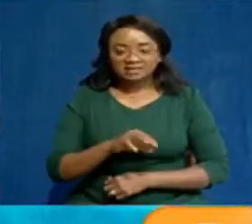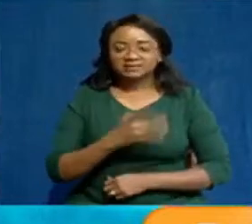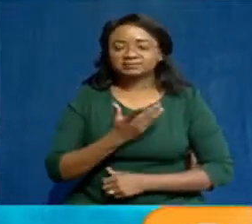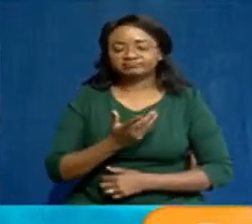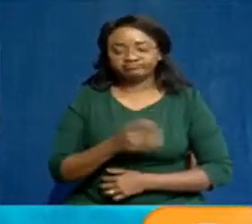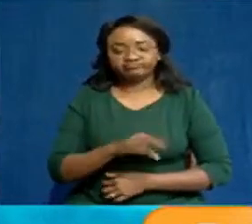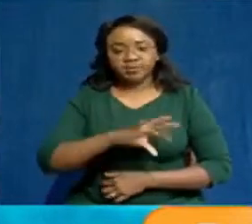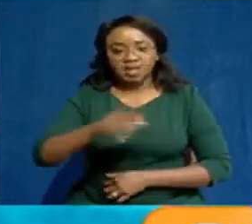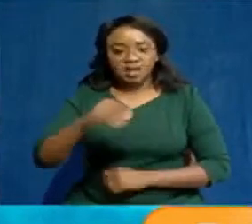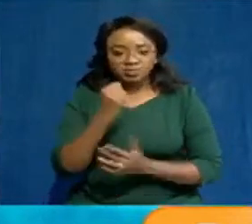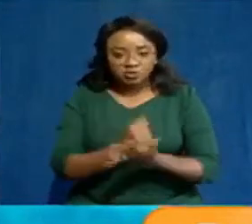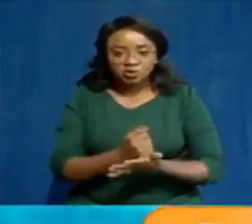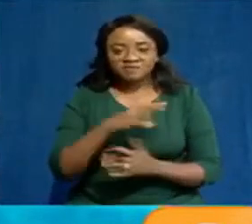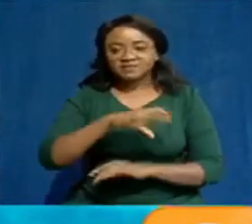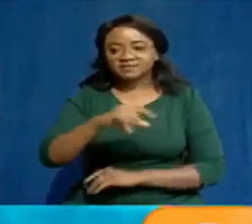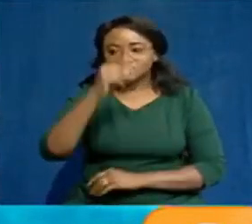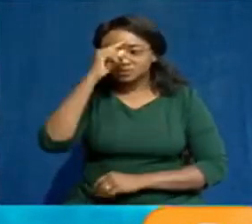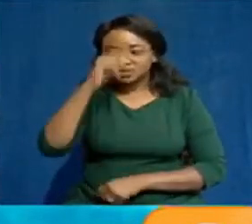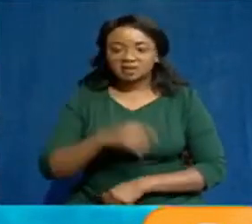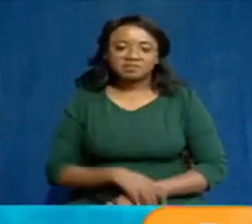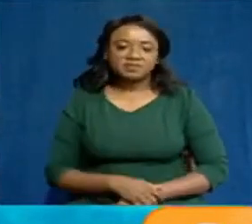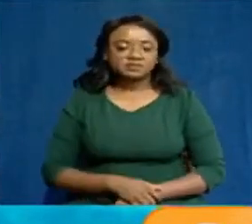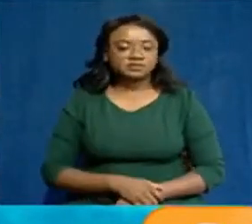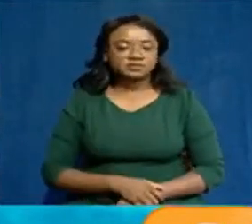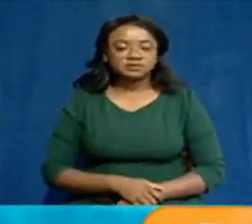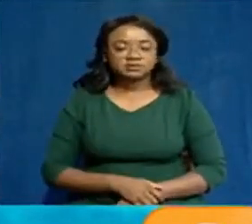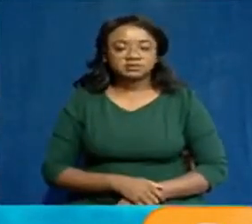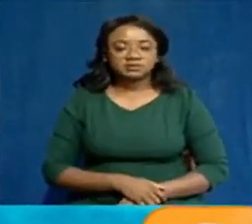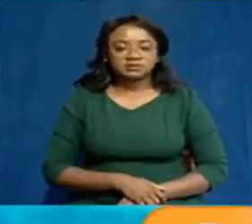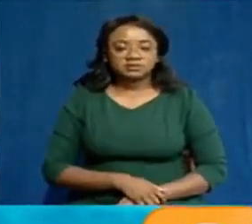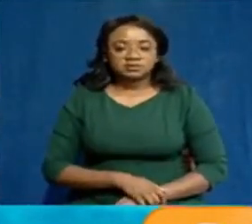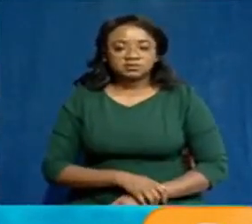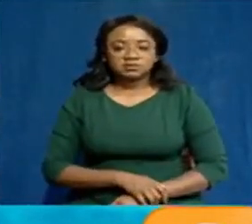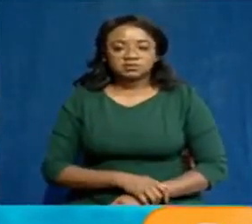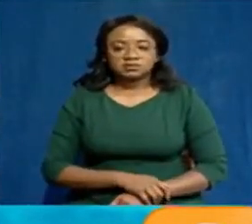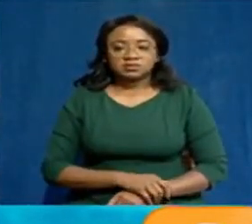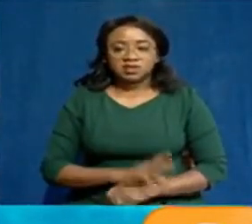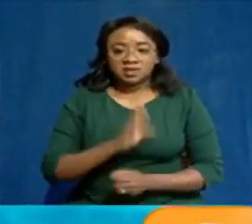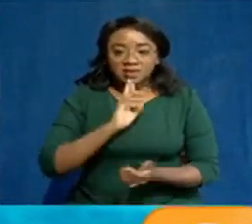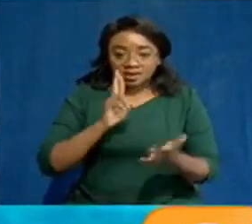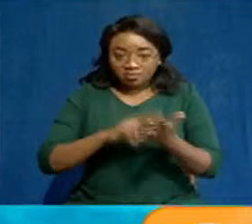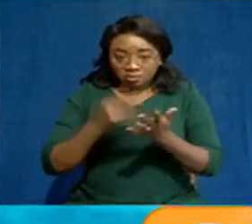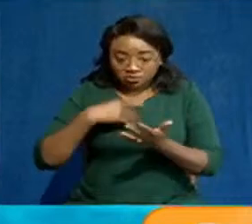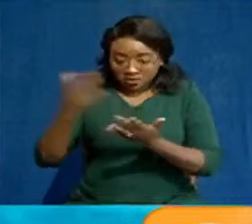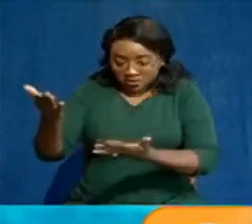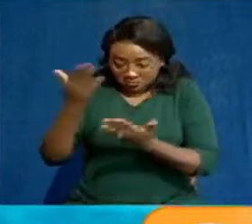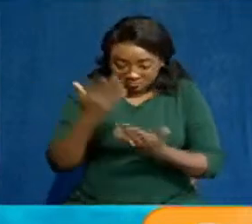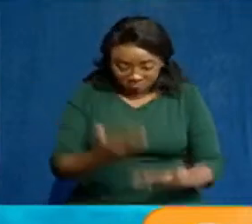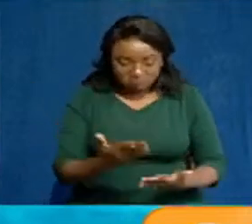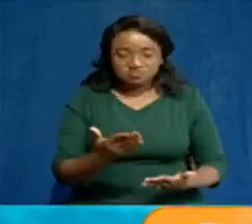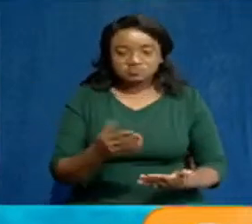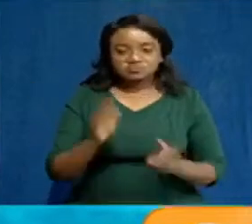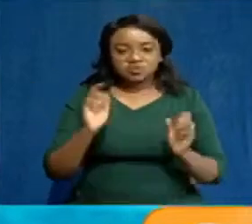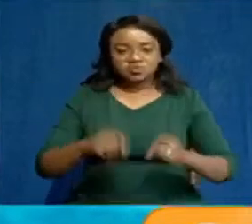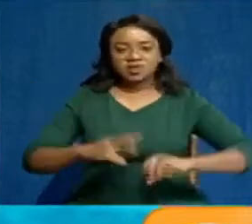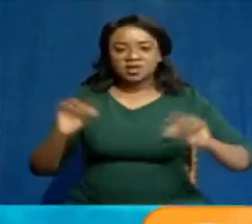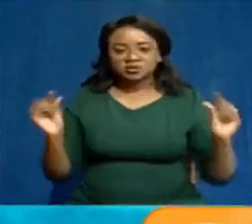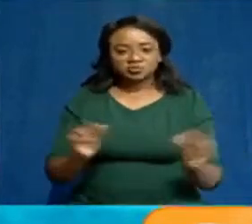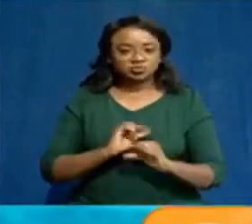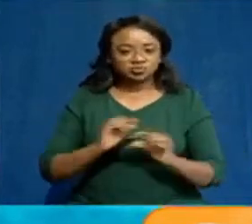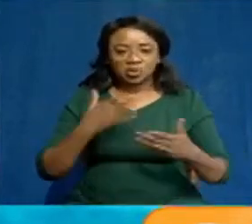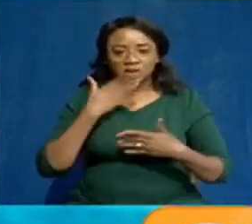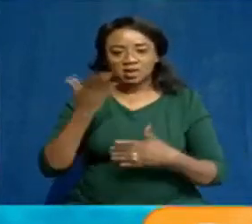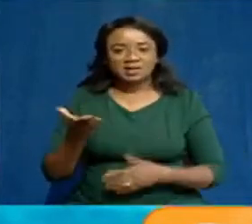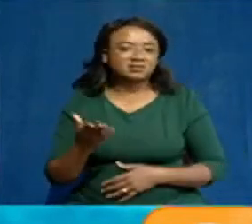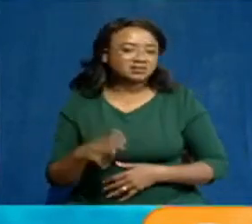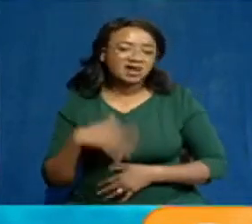government, mm-hmm. and we follow up. Mm-hmm. Okay? So as we feel that, fine, there are always gaps in technology,